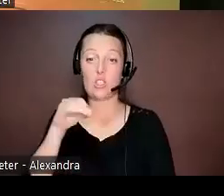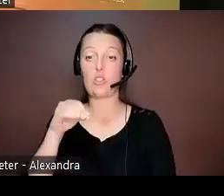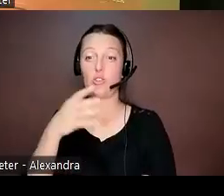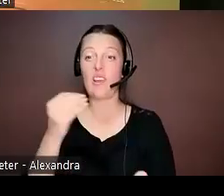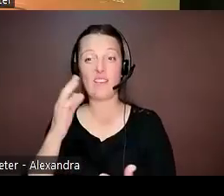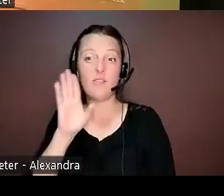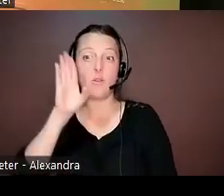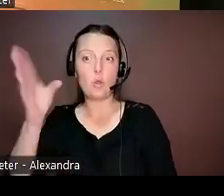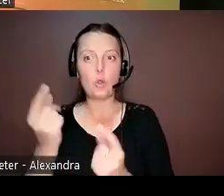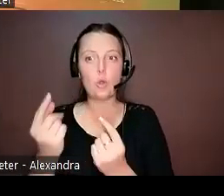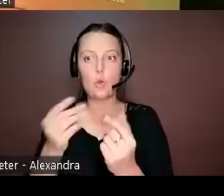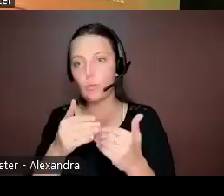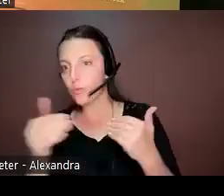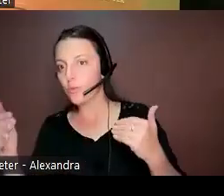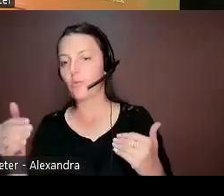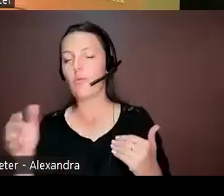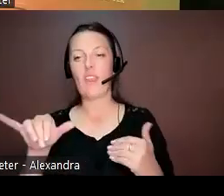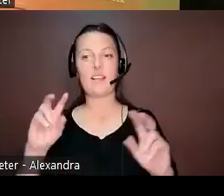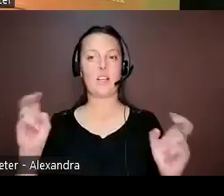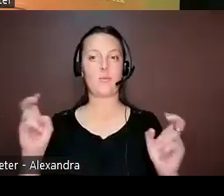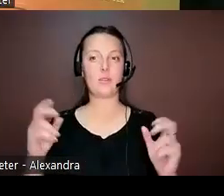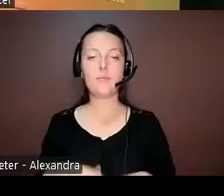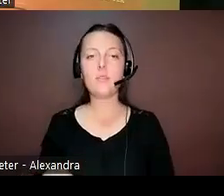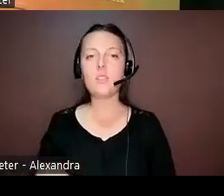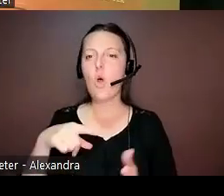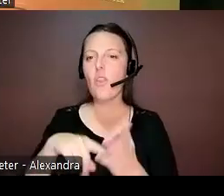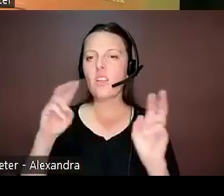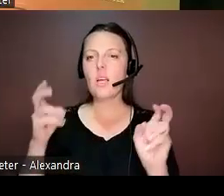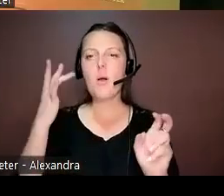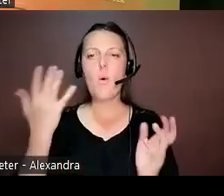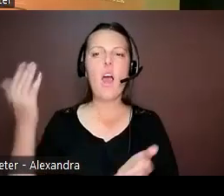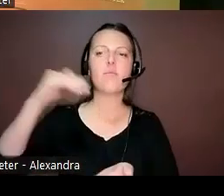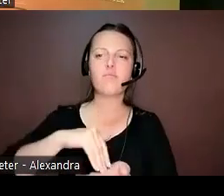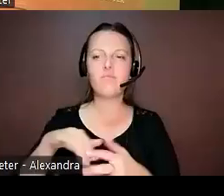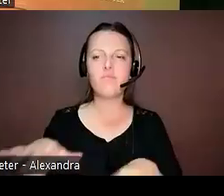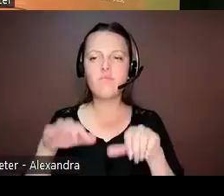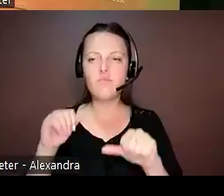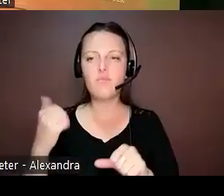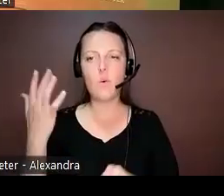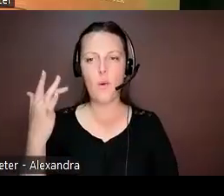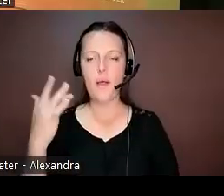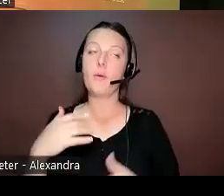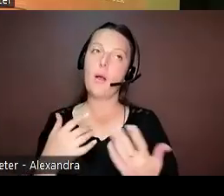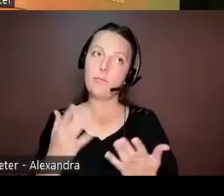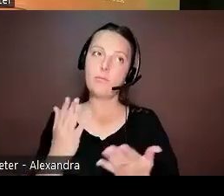So why am I repeating this talk? Well, part of it is motivated by that. Recently, I was asked to give a